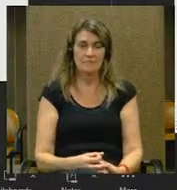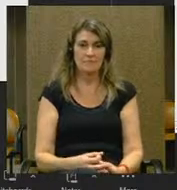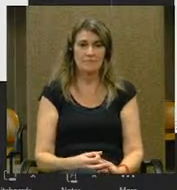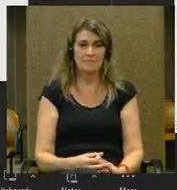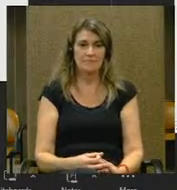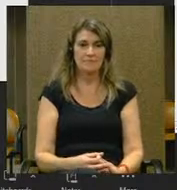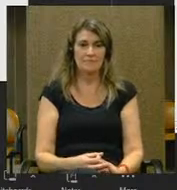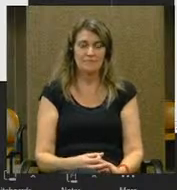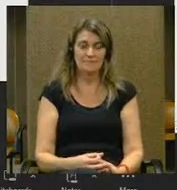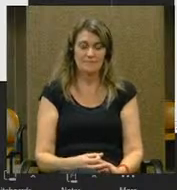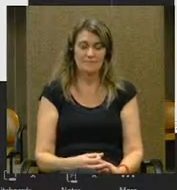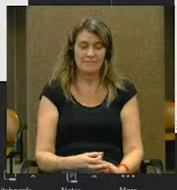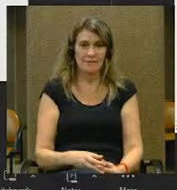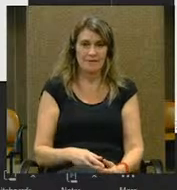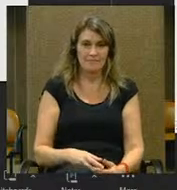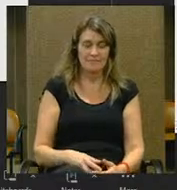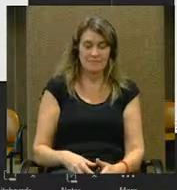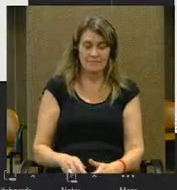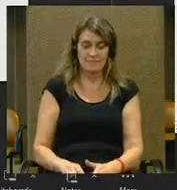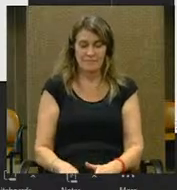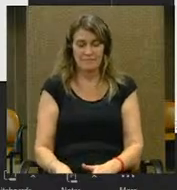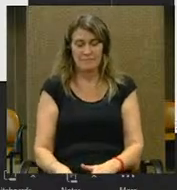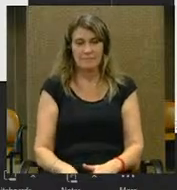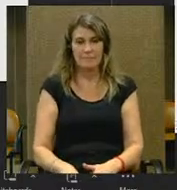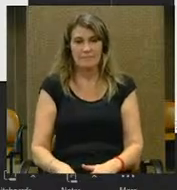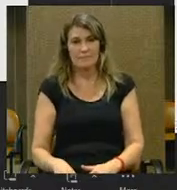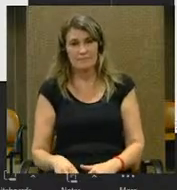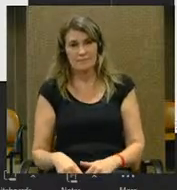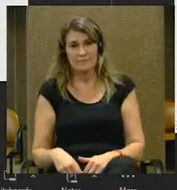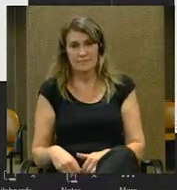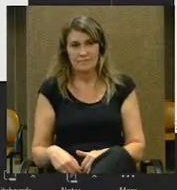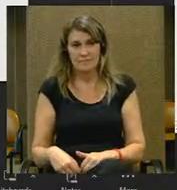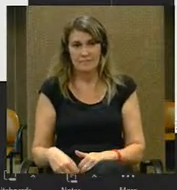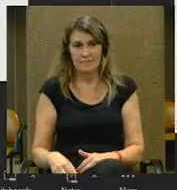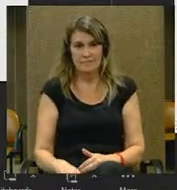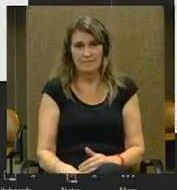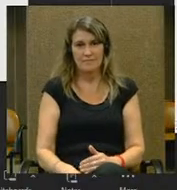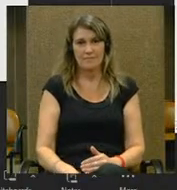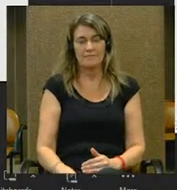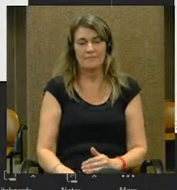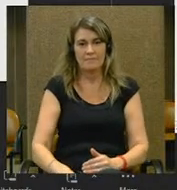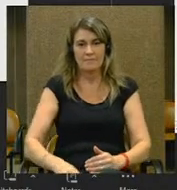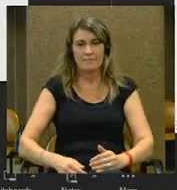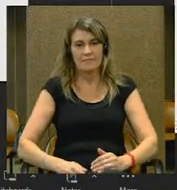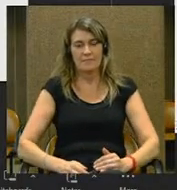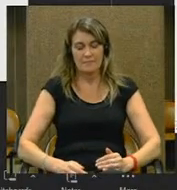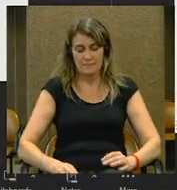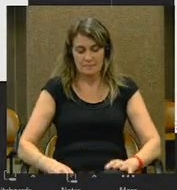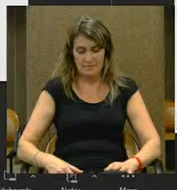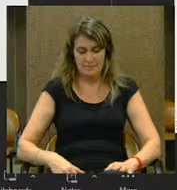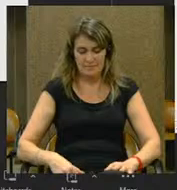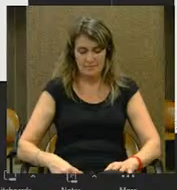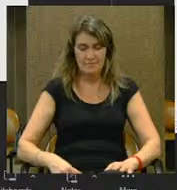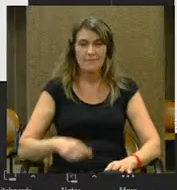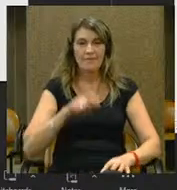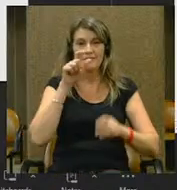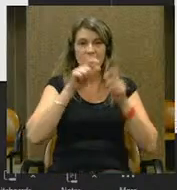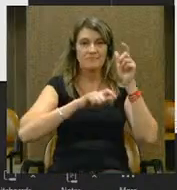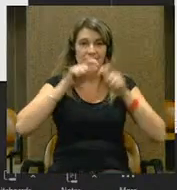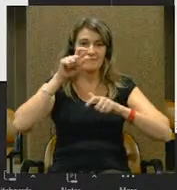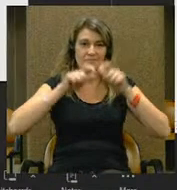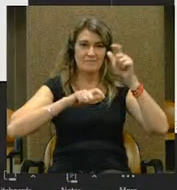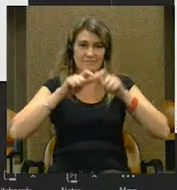higher potency drugs, and so they will sell the drugs. They also will sell the drugs to get food, money for